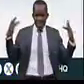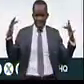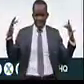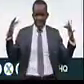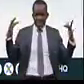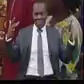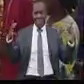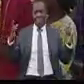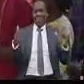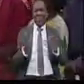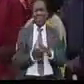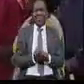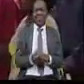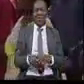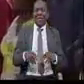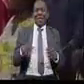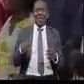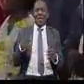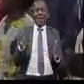Hallelujah.